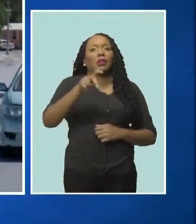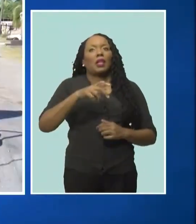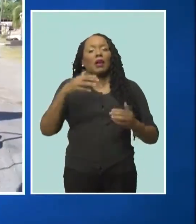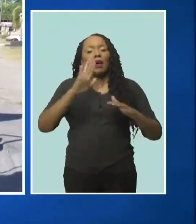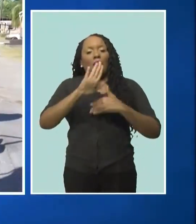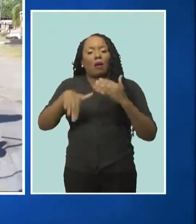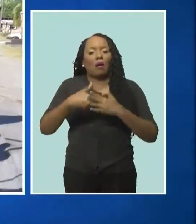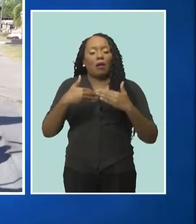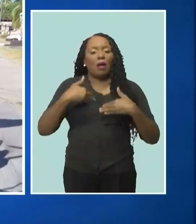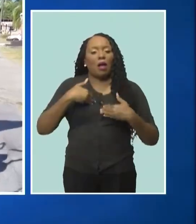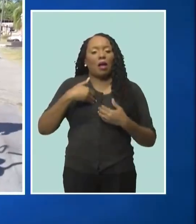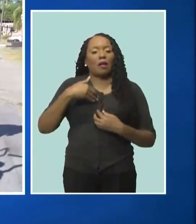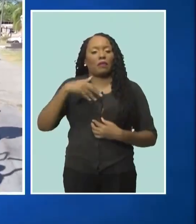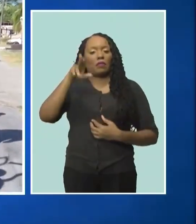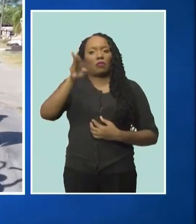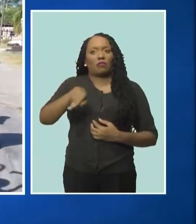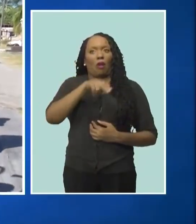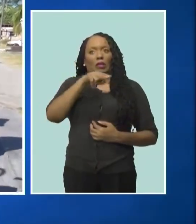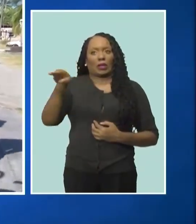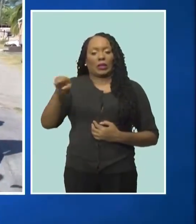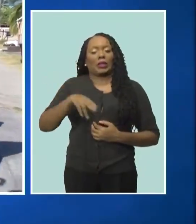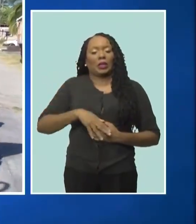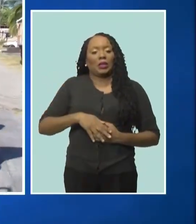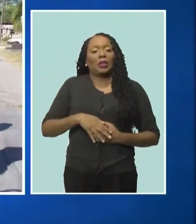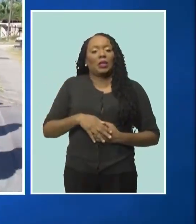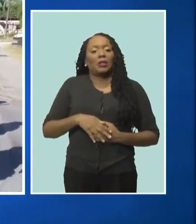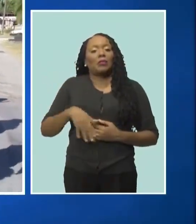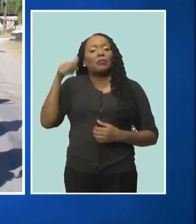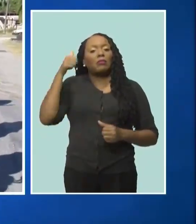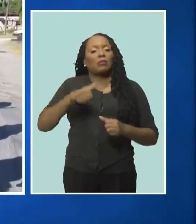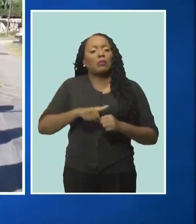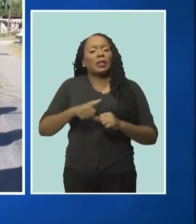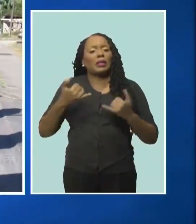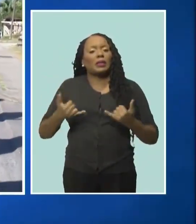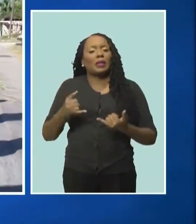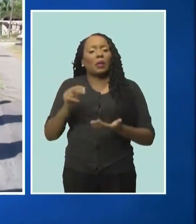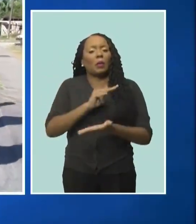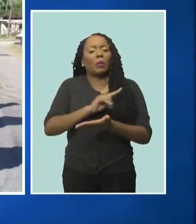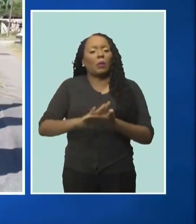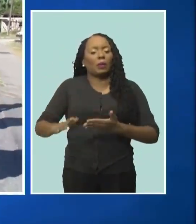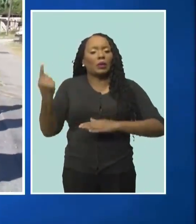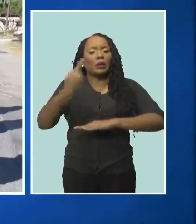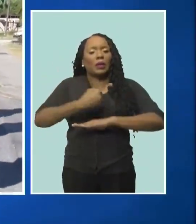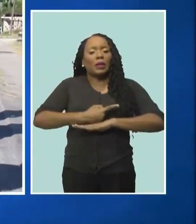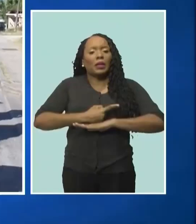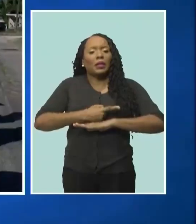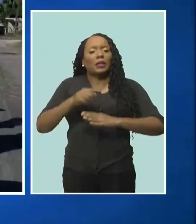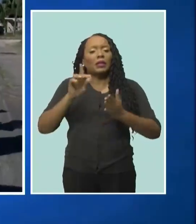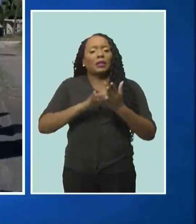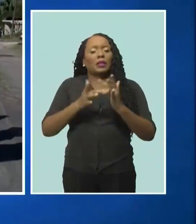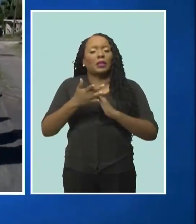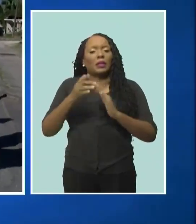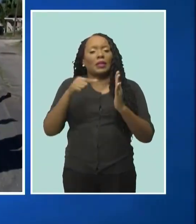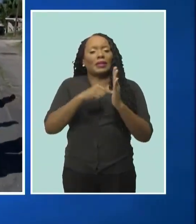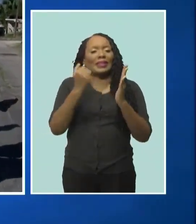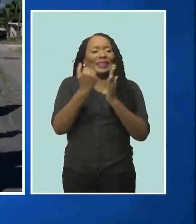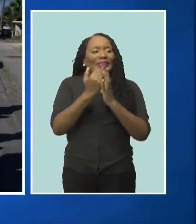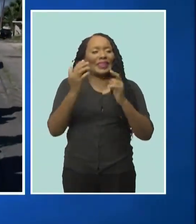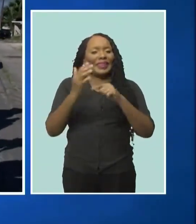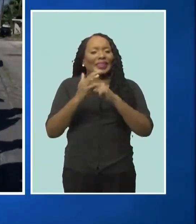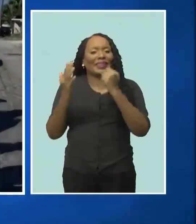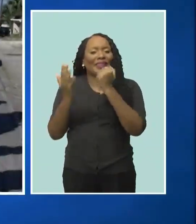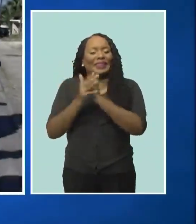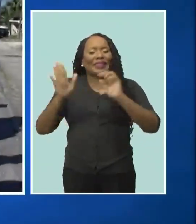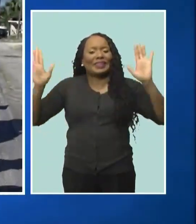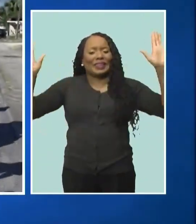the devout members marked the Christian holy day, observing the crucifixion of Jesus and his death at Calvary. Bishop